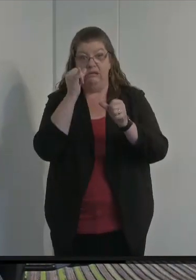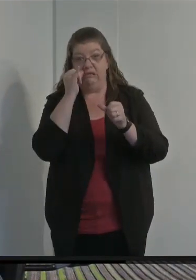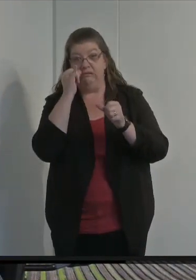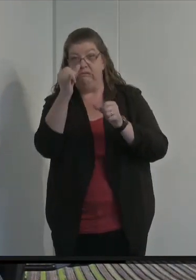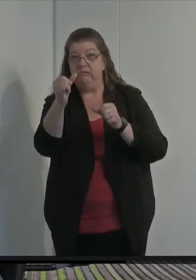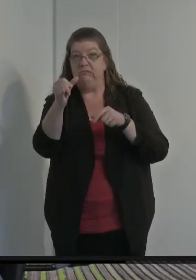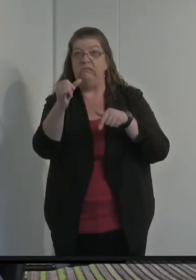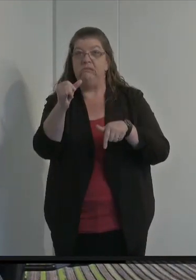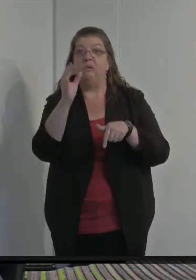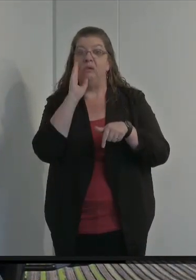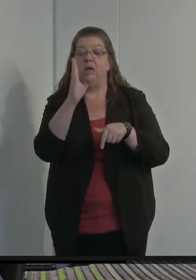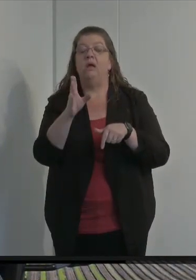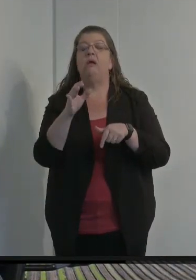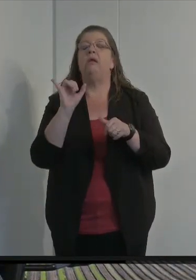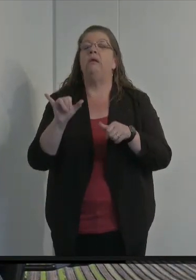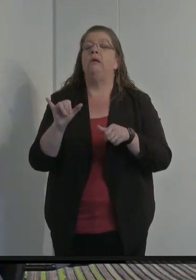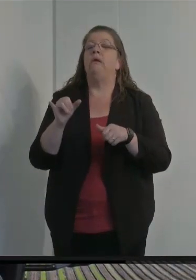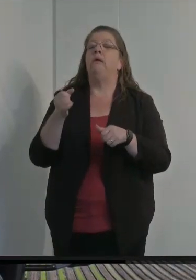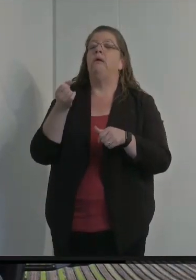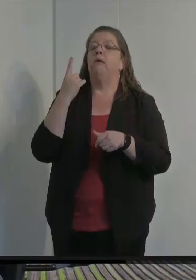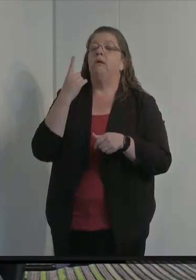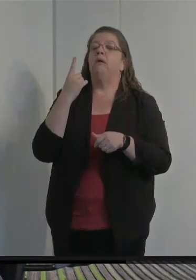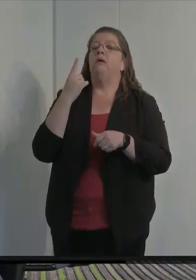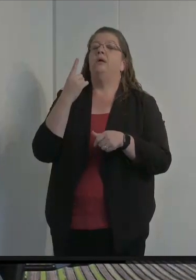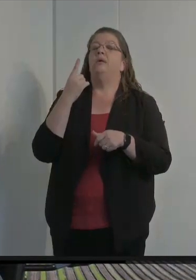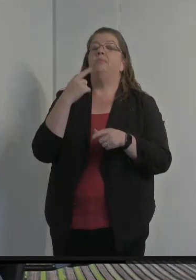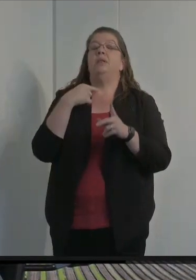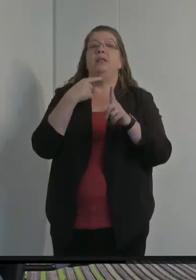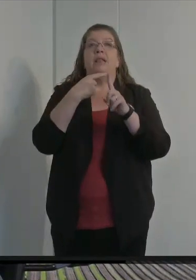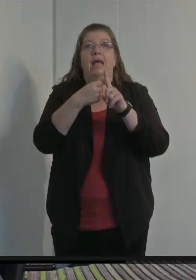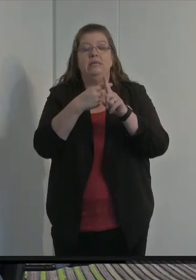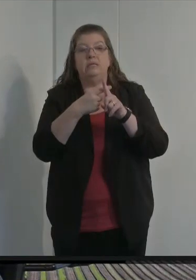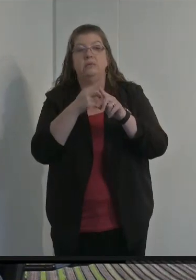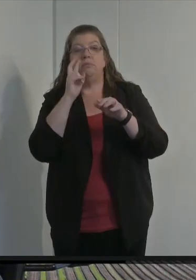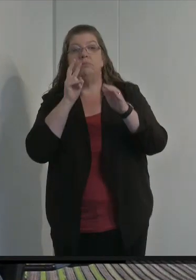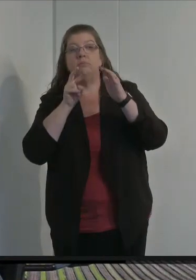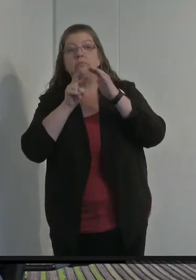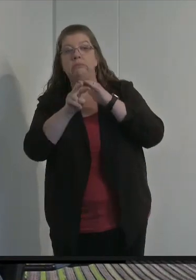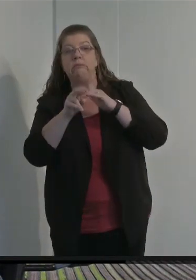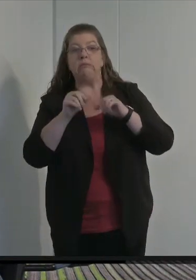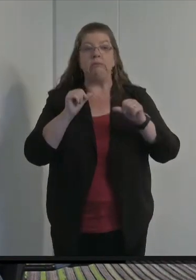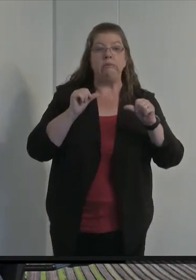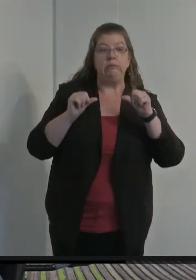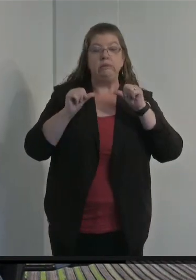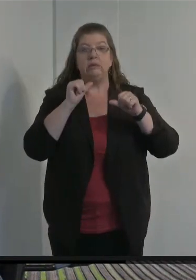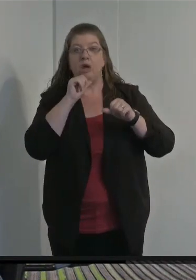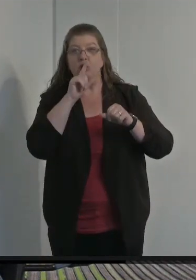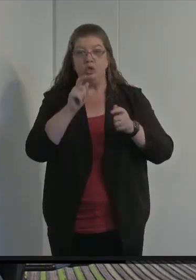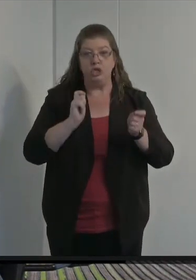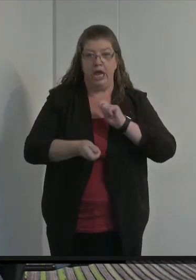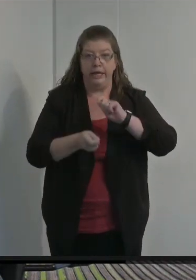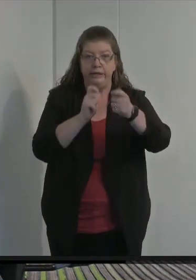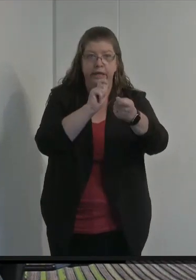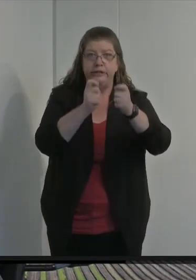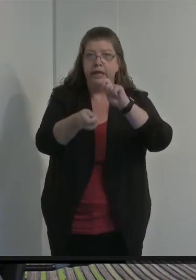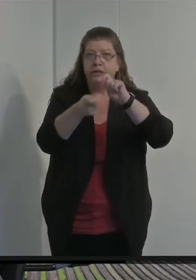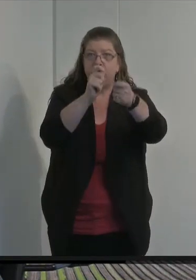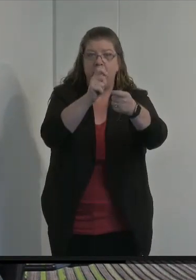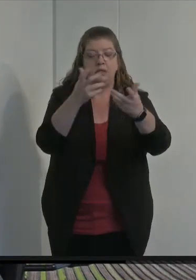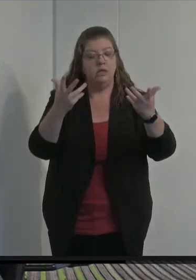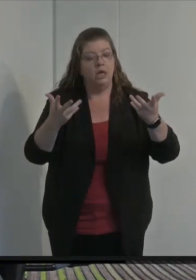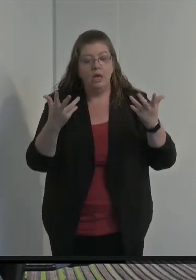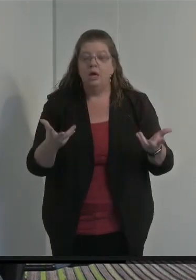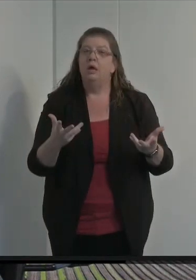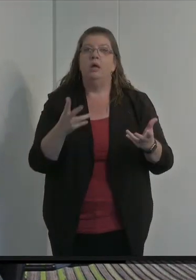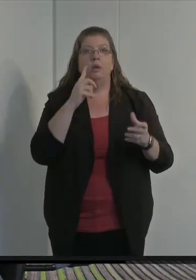time has now set in. In addition, the uncertainty and the constant changes are also